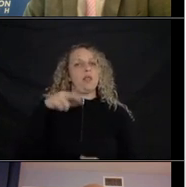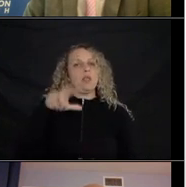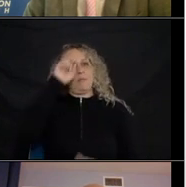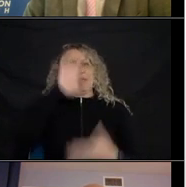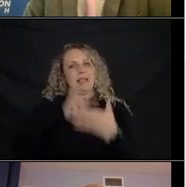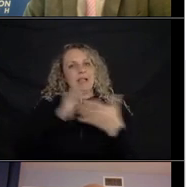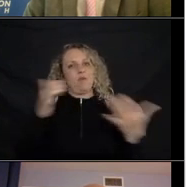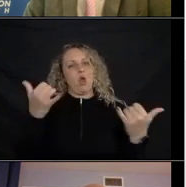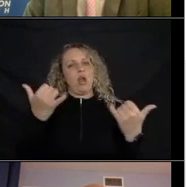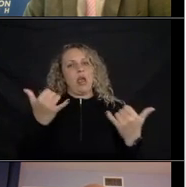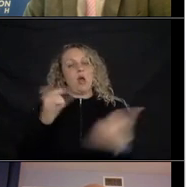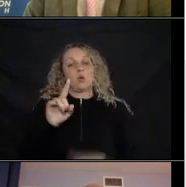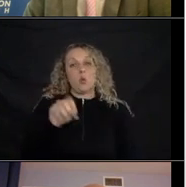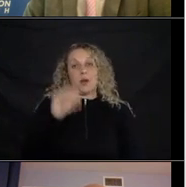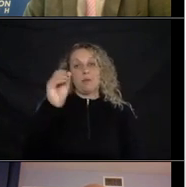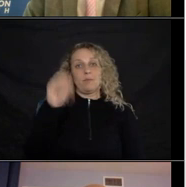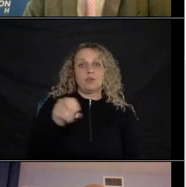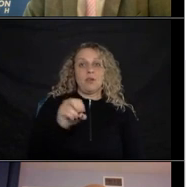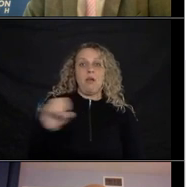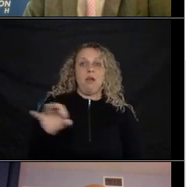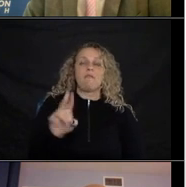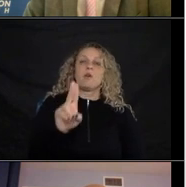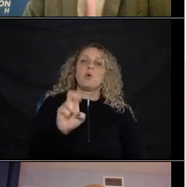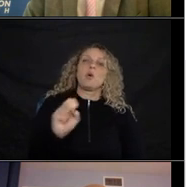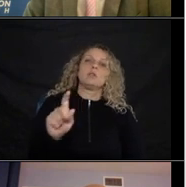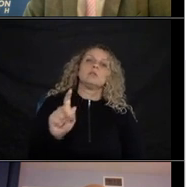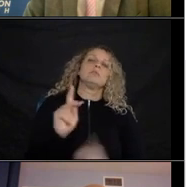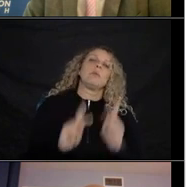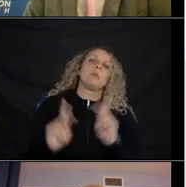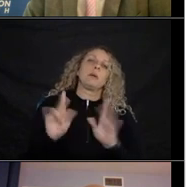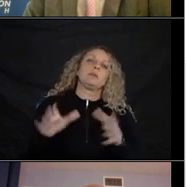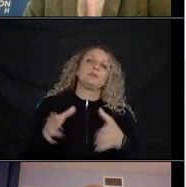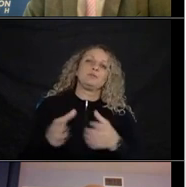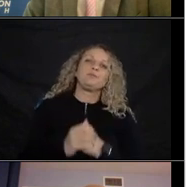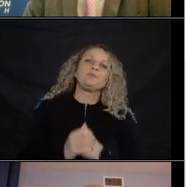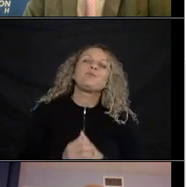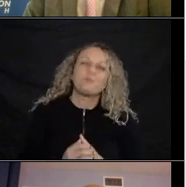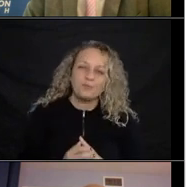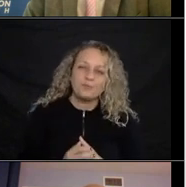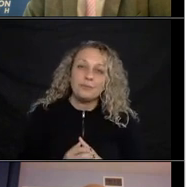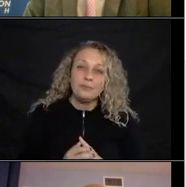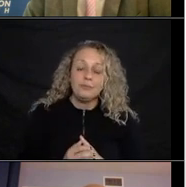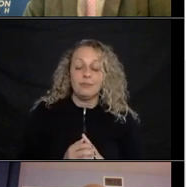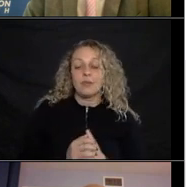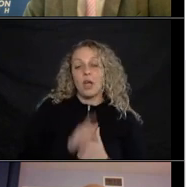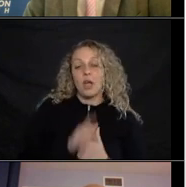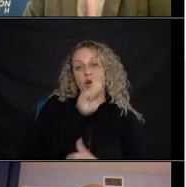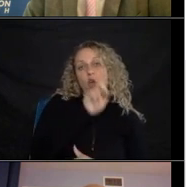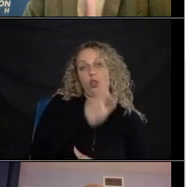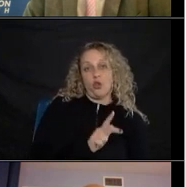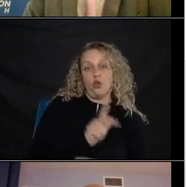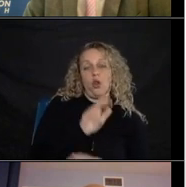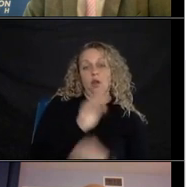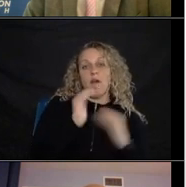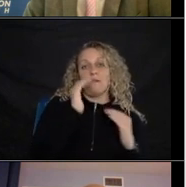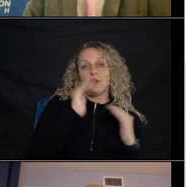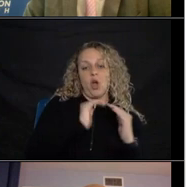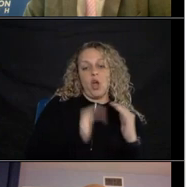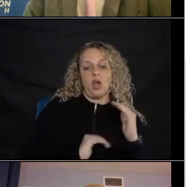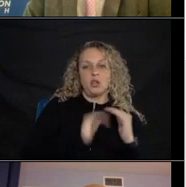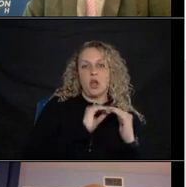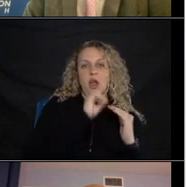now 20% of the US public, and 1/3 of adults under age